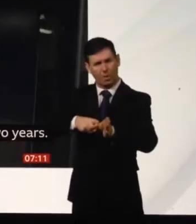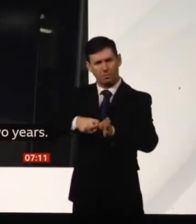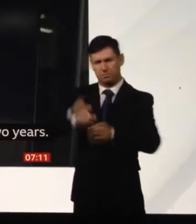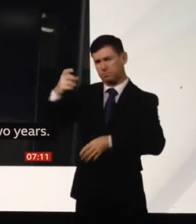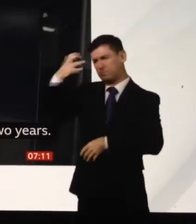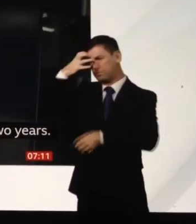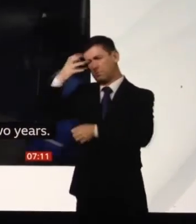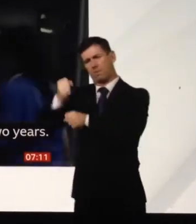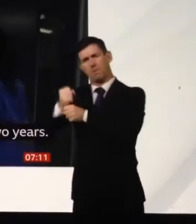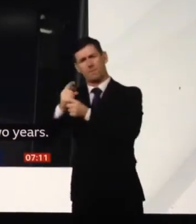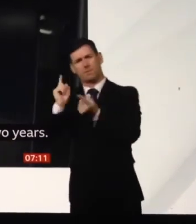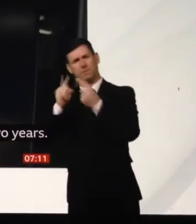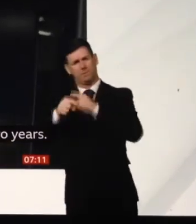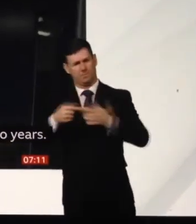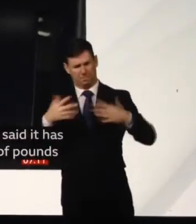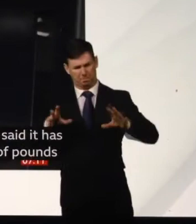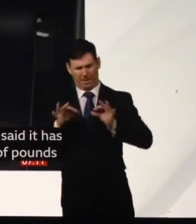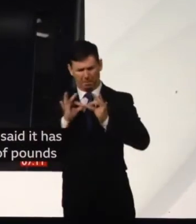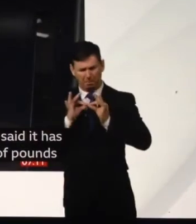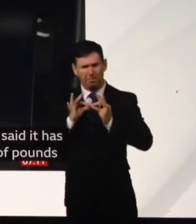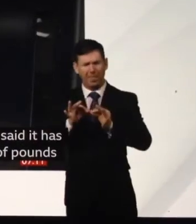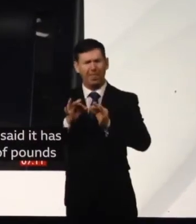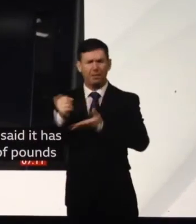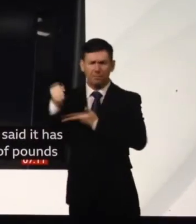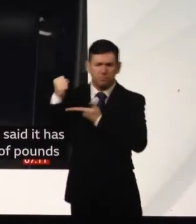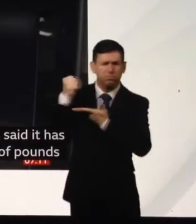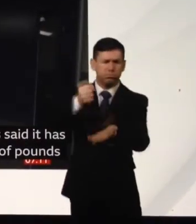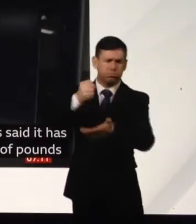Thank you.